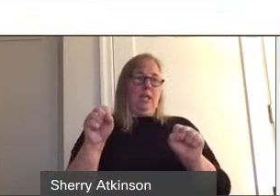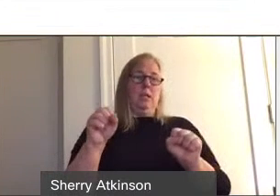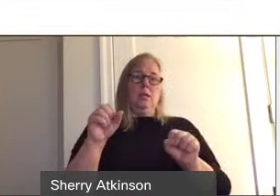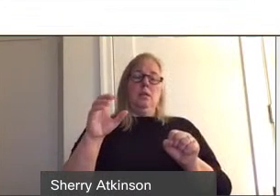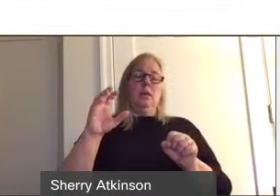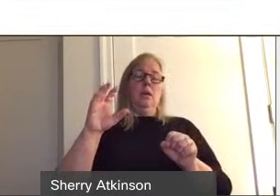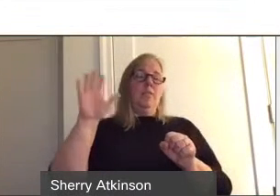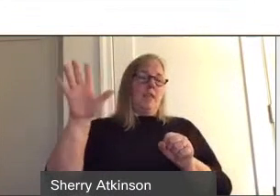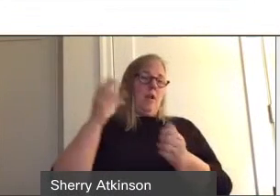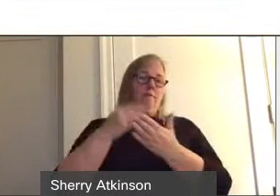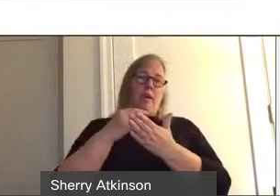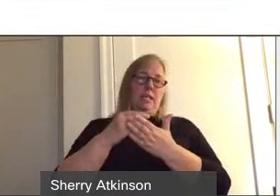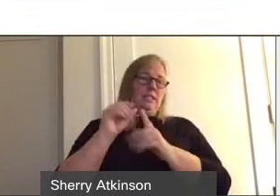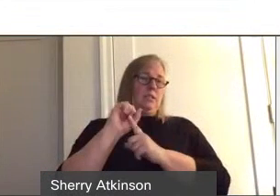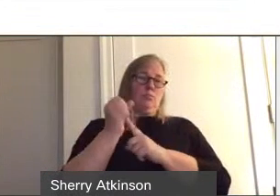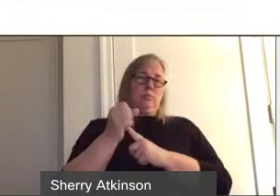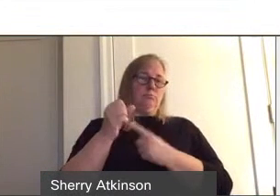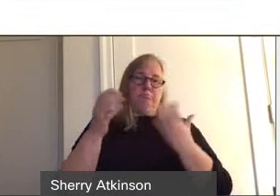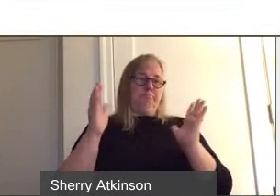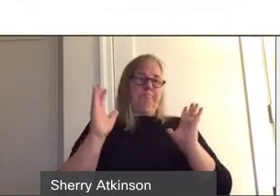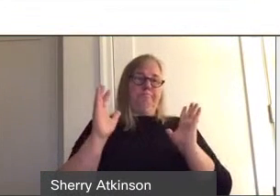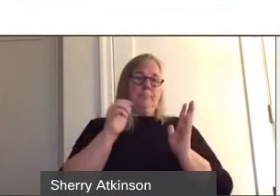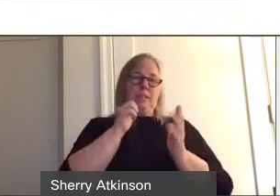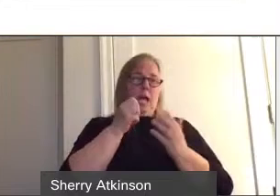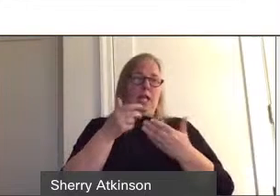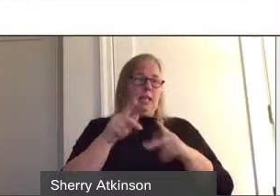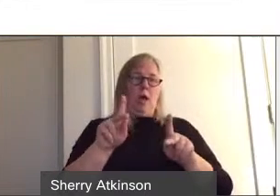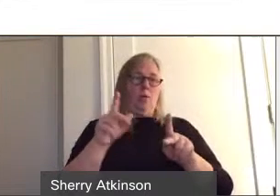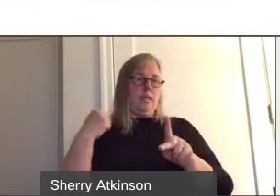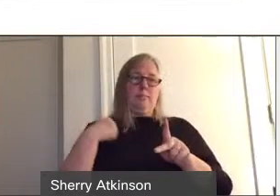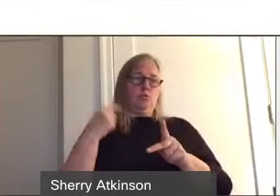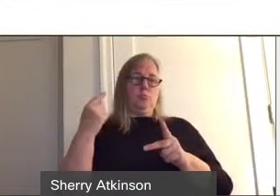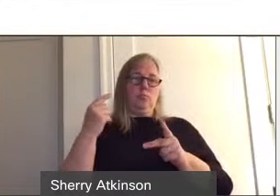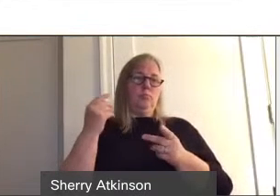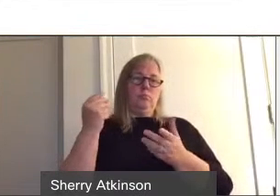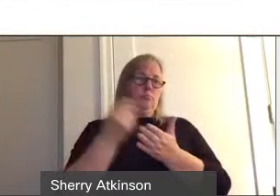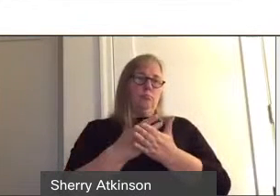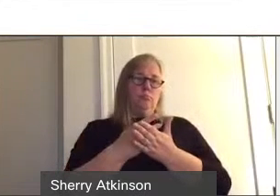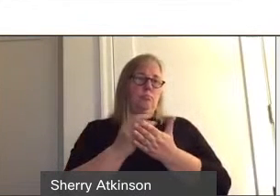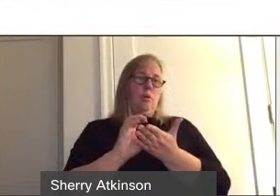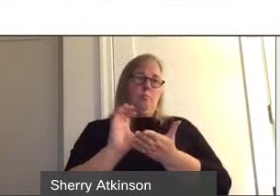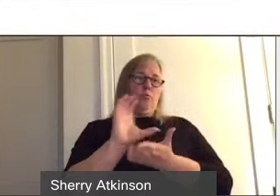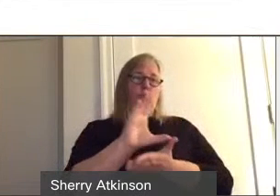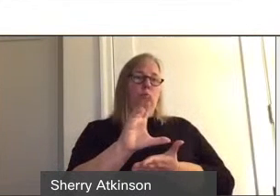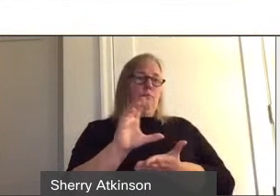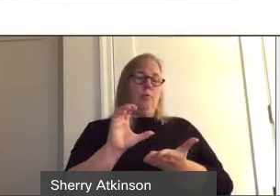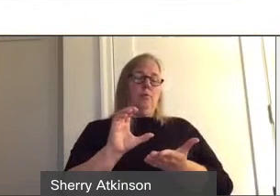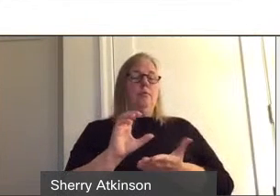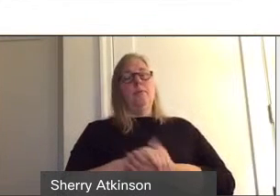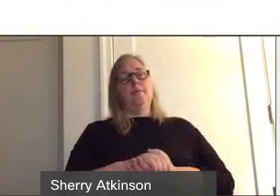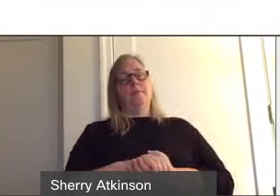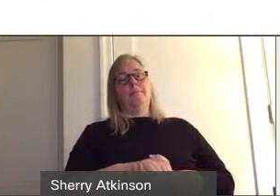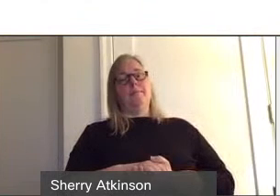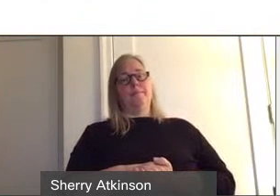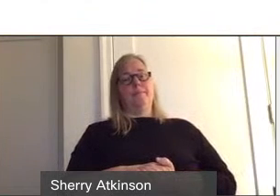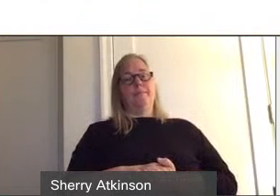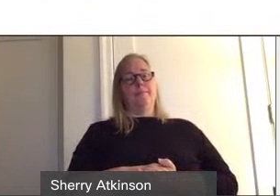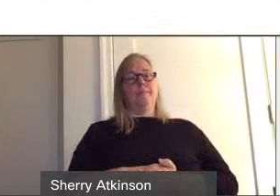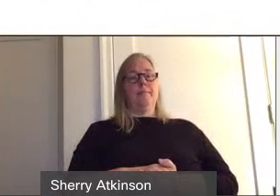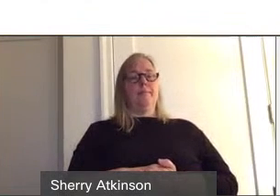funding situation has not allowed for this. But we're getting ready for that big ask to make these improvements.